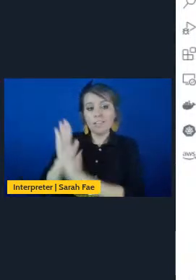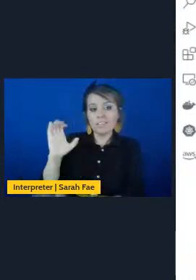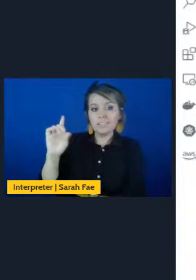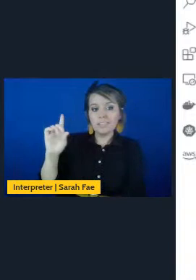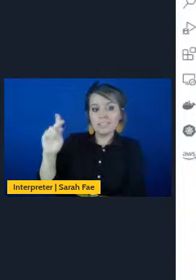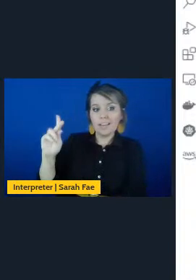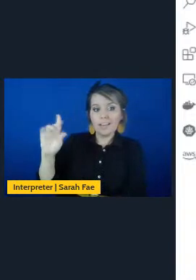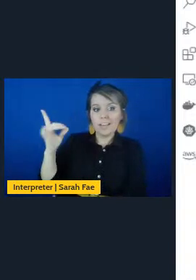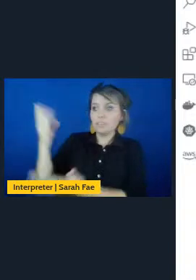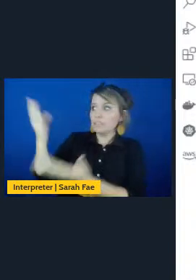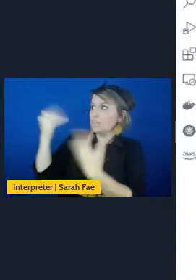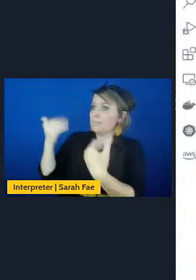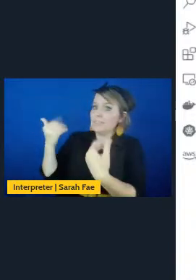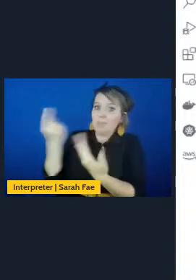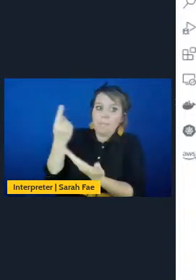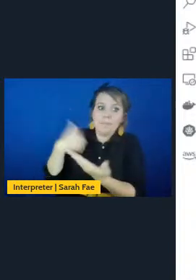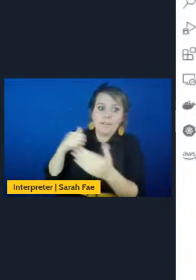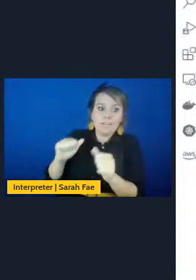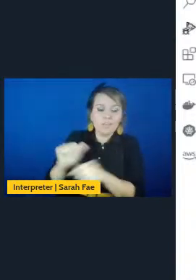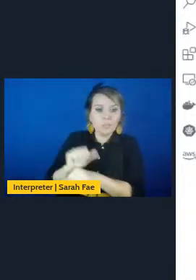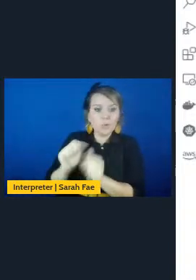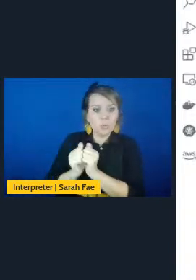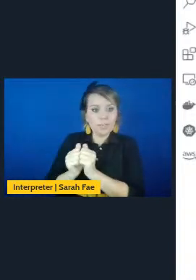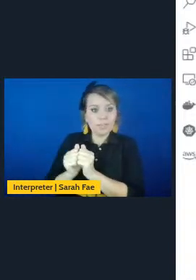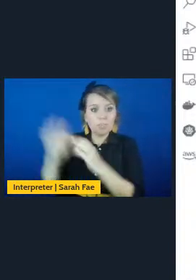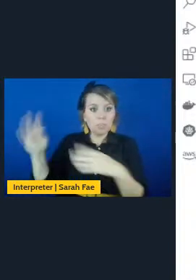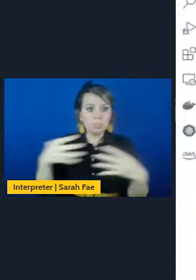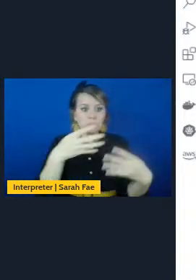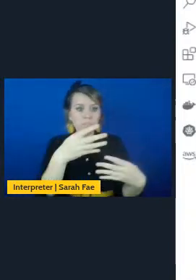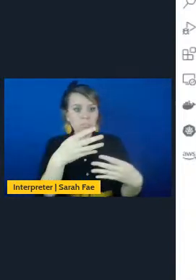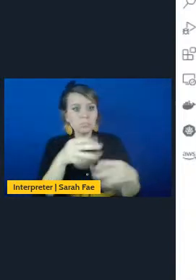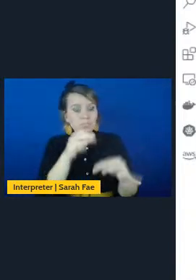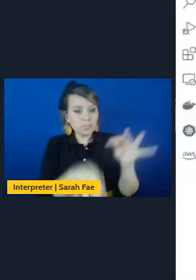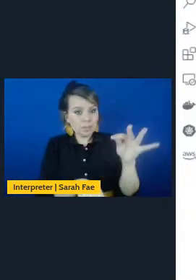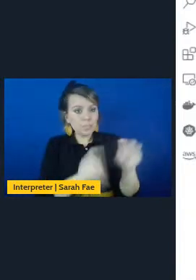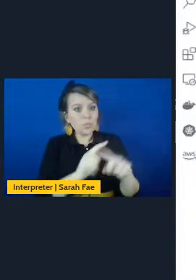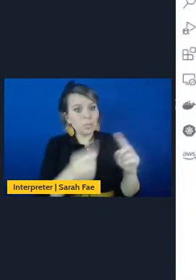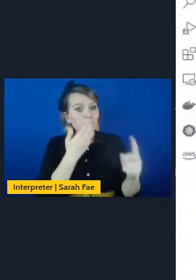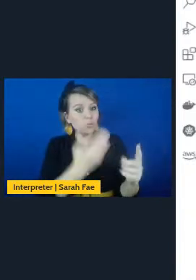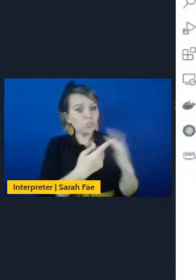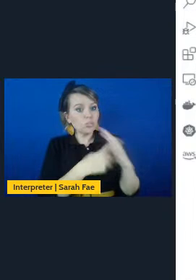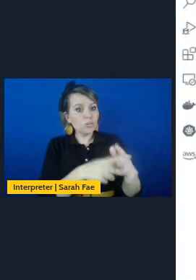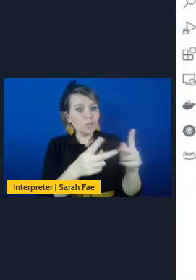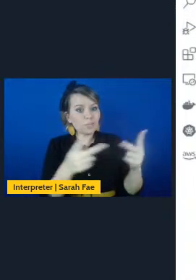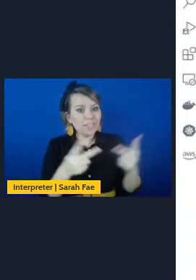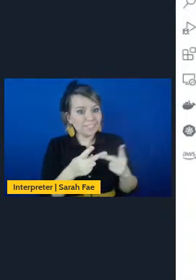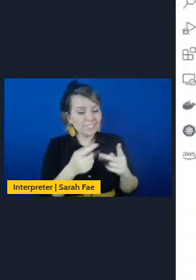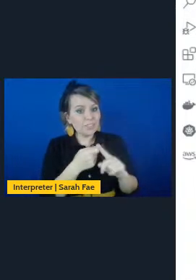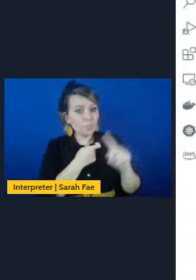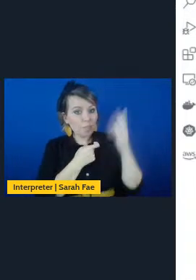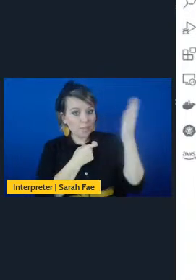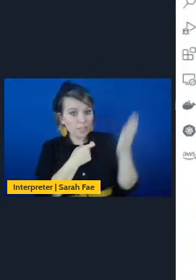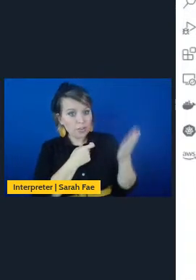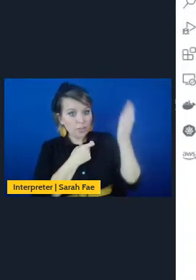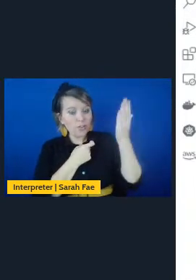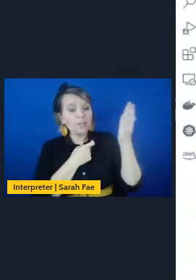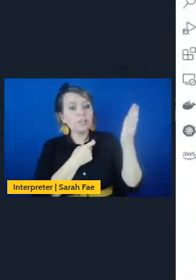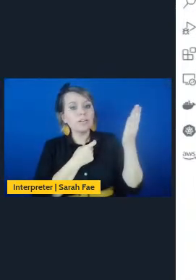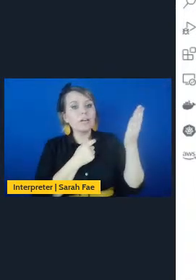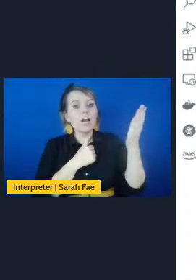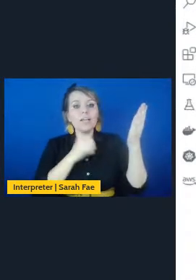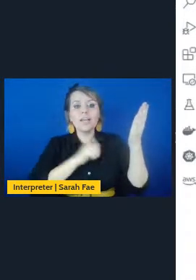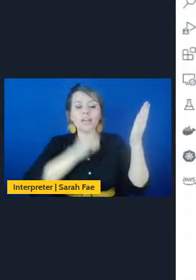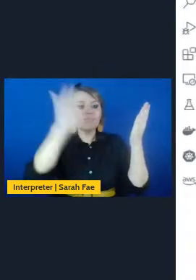you can see, CDKs has come back with a simple yet useful starting point from where I can now build stuff.